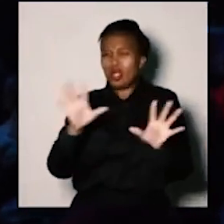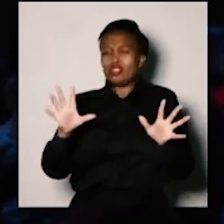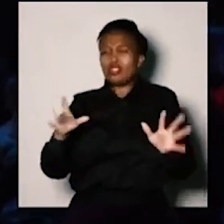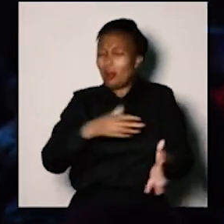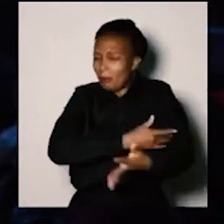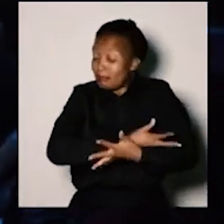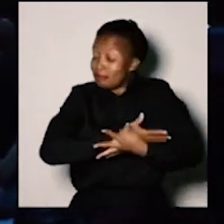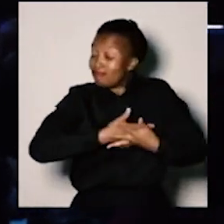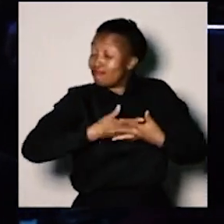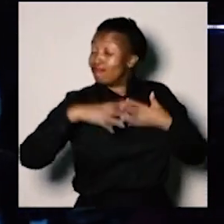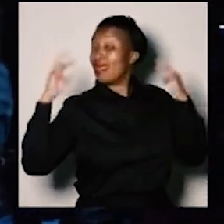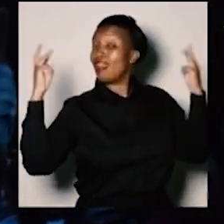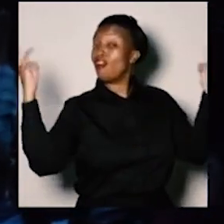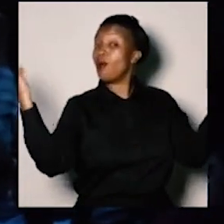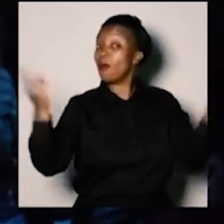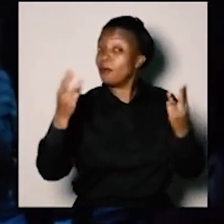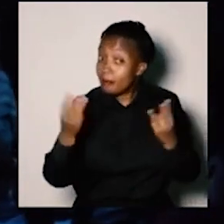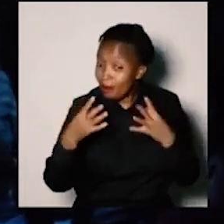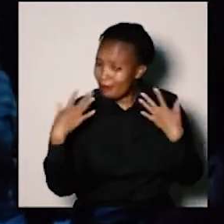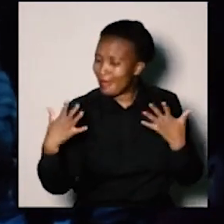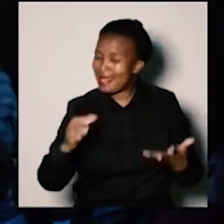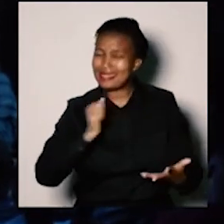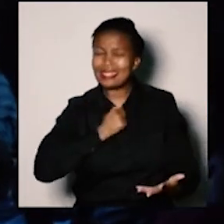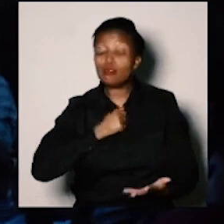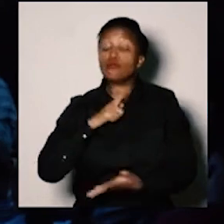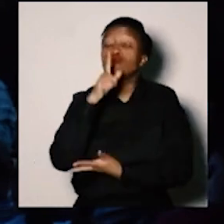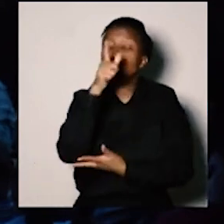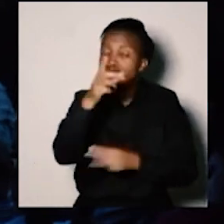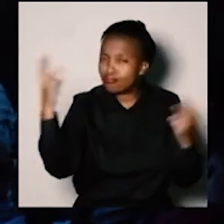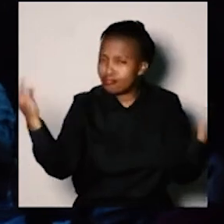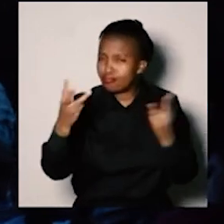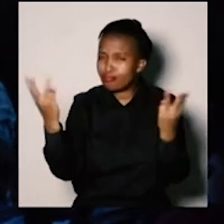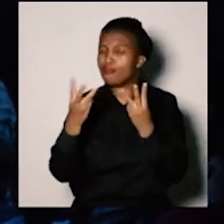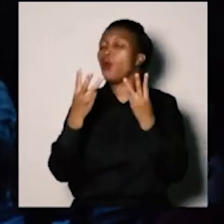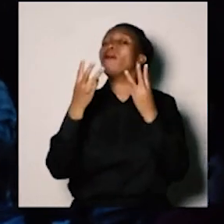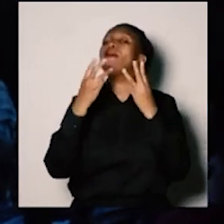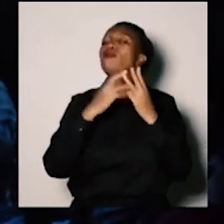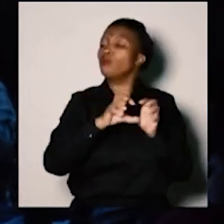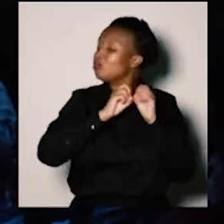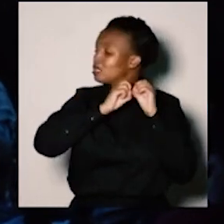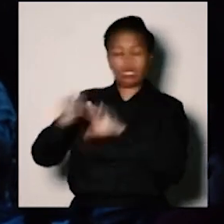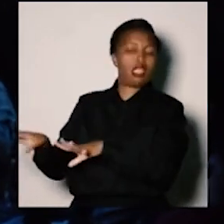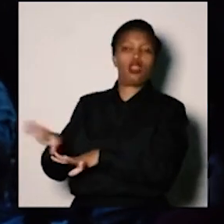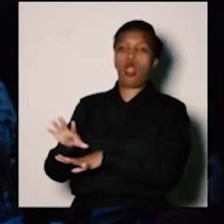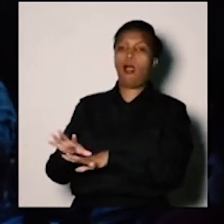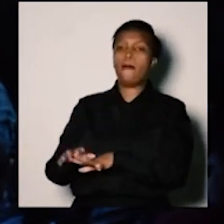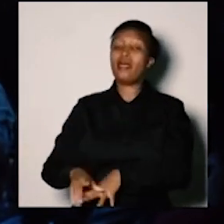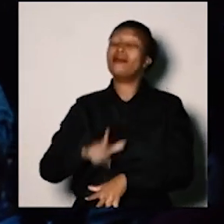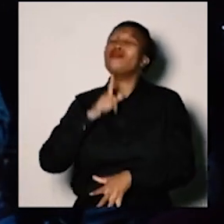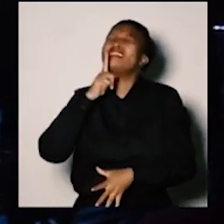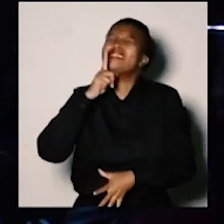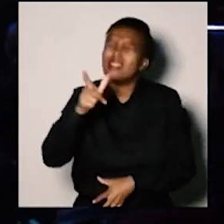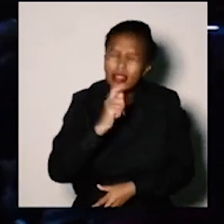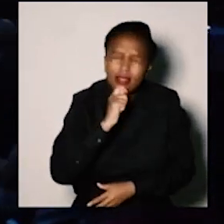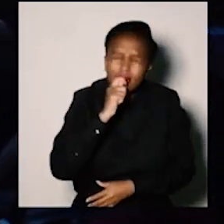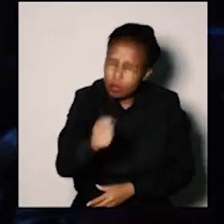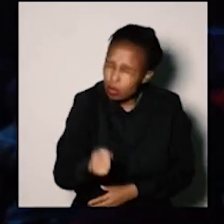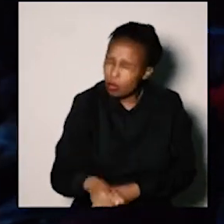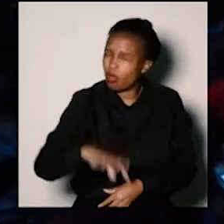people on our hands to tell people, let it be the people who will reject it, but we must tell you the truth. What does it